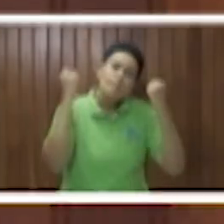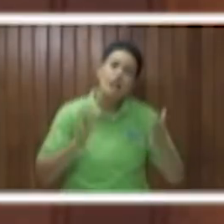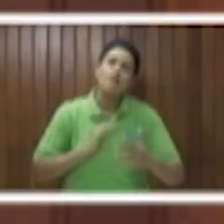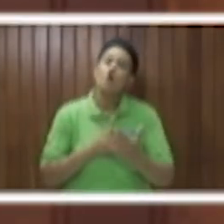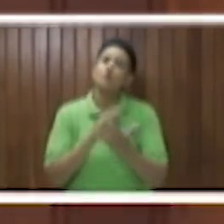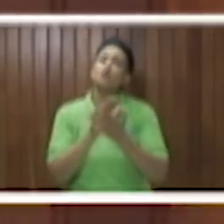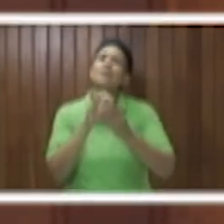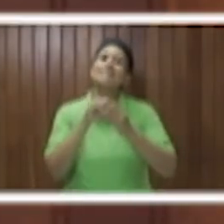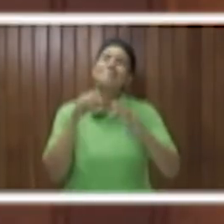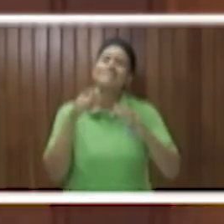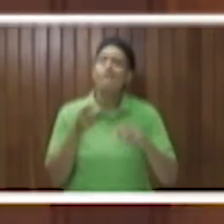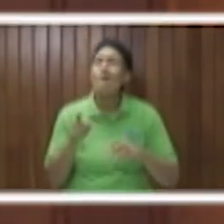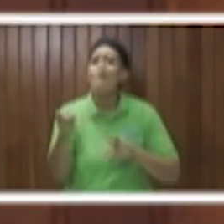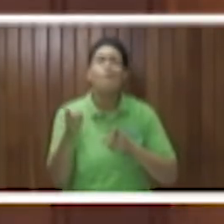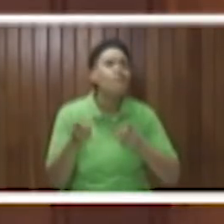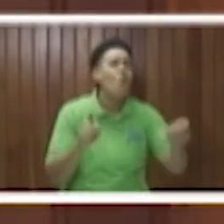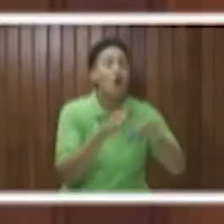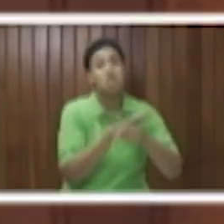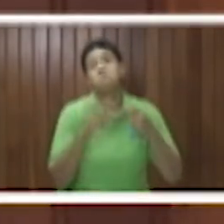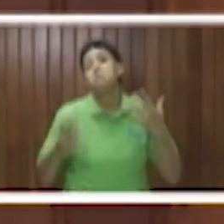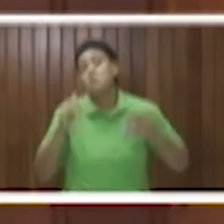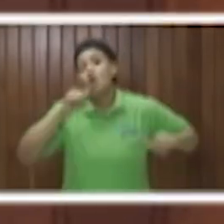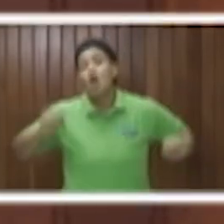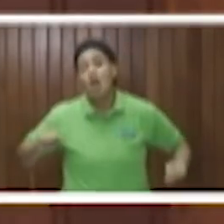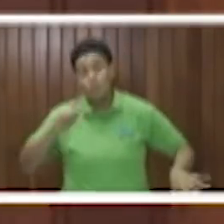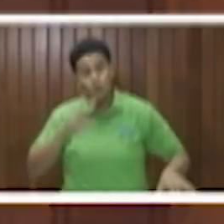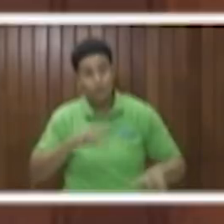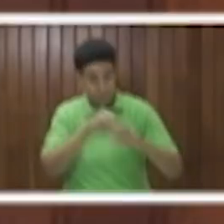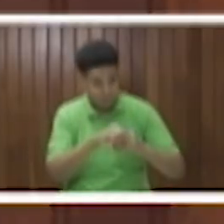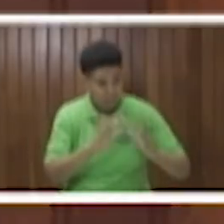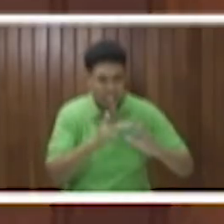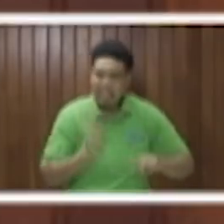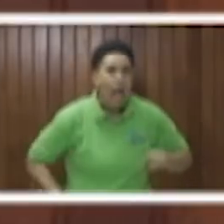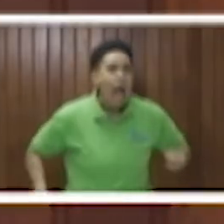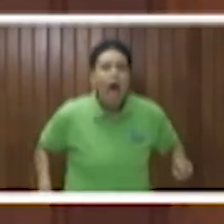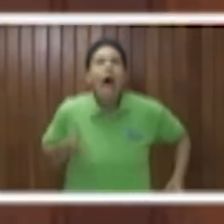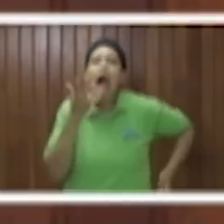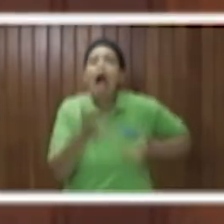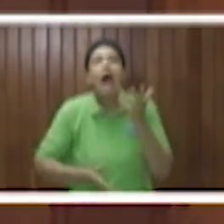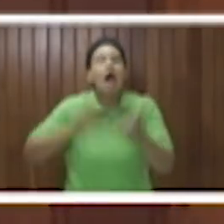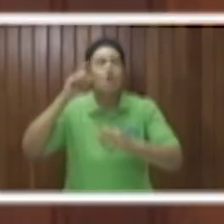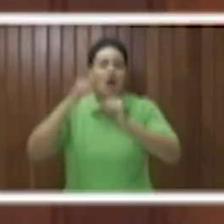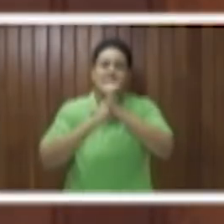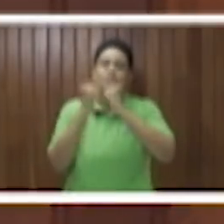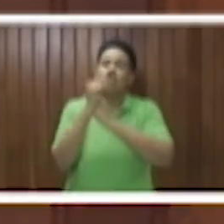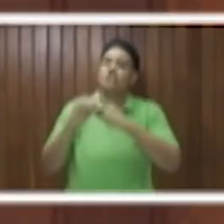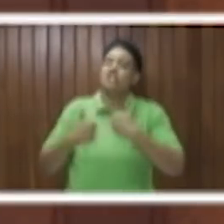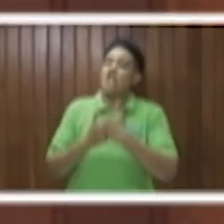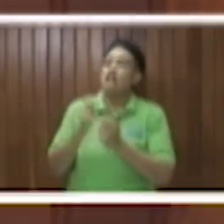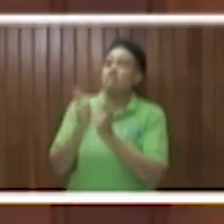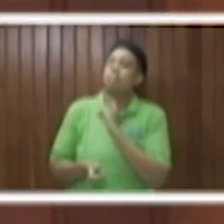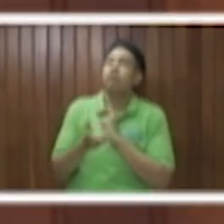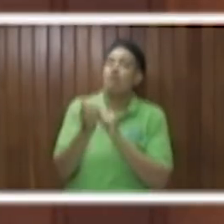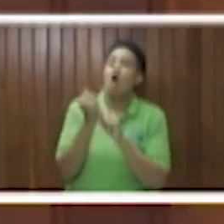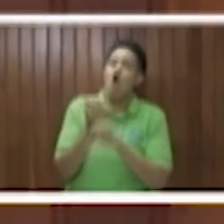our schools in the deep remote areas may not be able to log on to the internet because of the infrastructural challenges with those